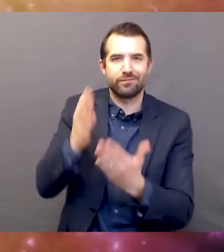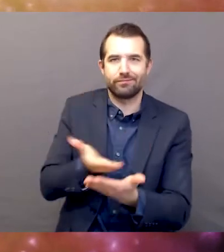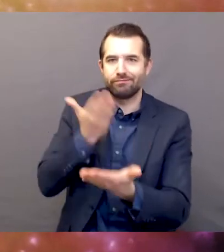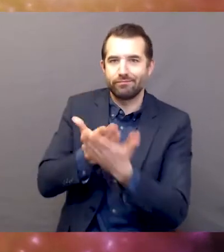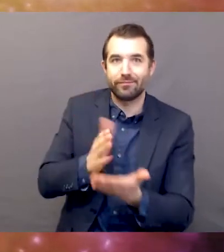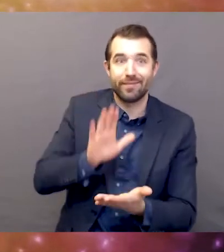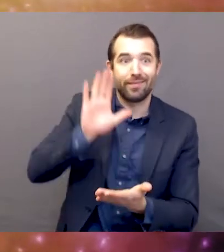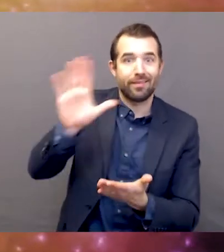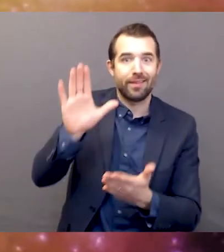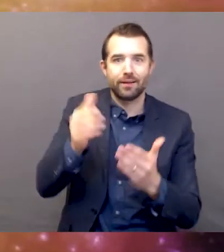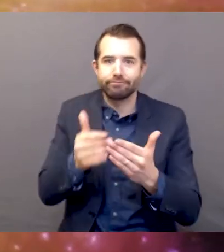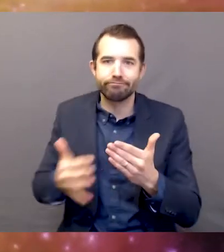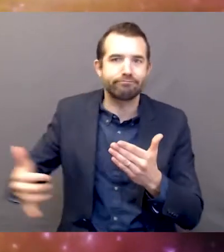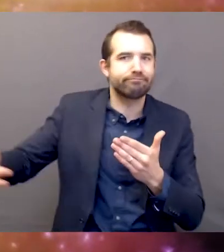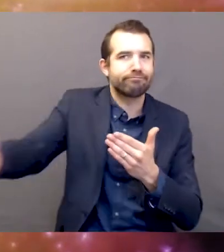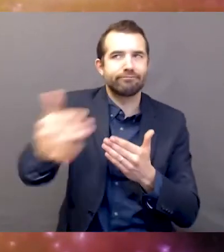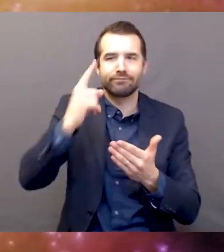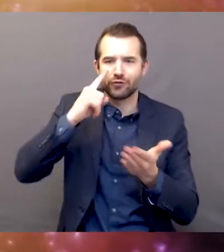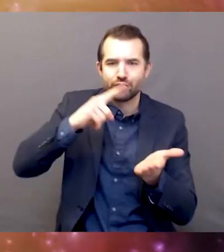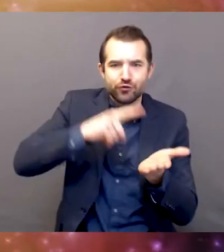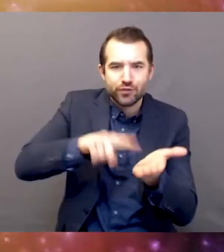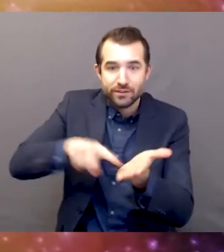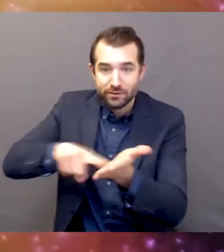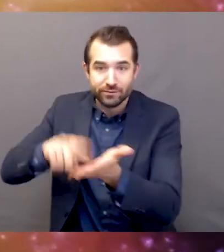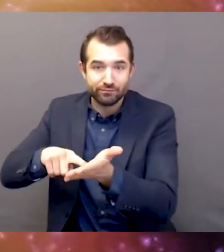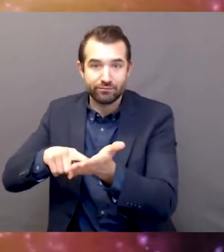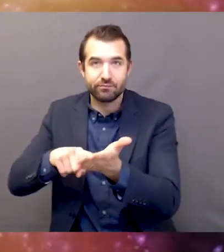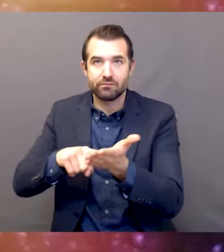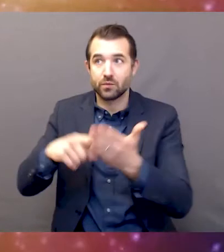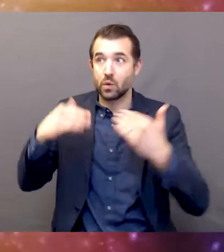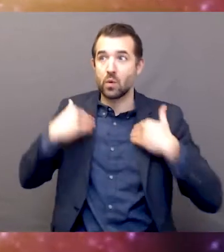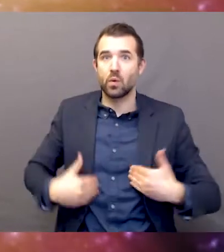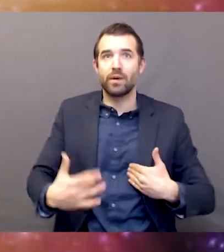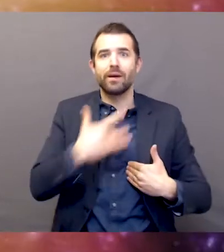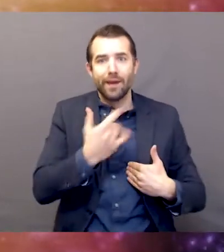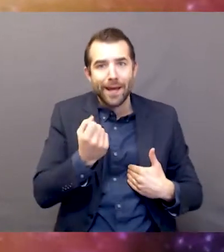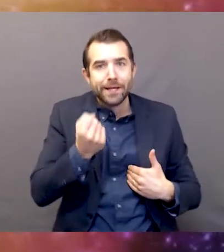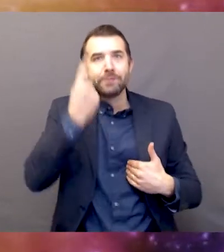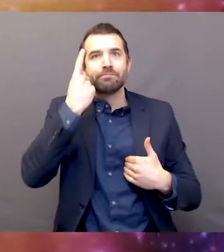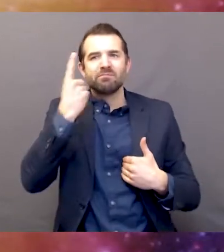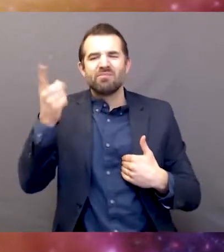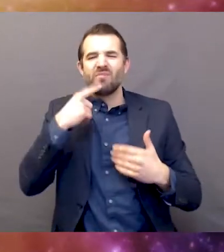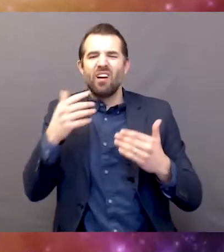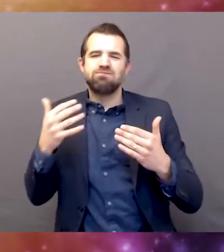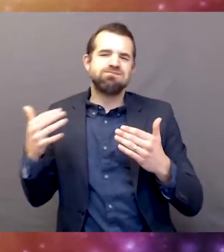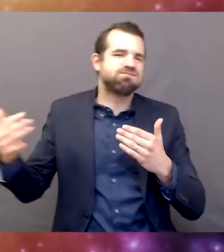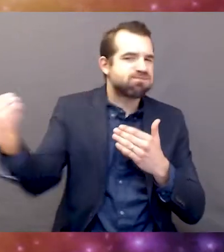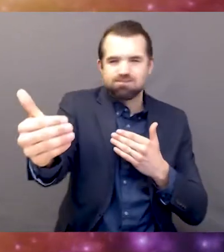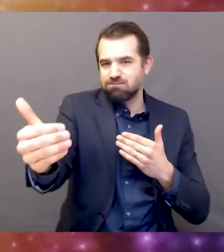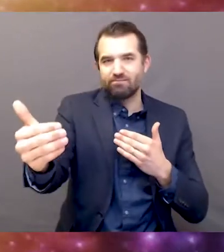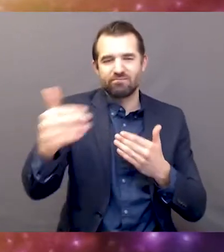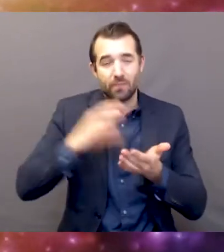pioneering research expands the realm of human understanding. Bill not only leads the high-energy astrophysics division